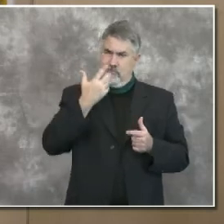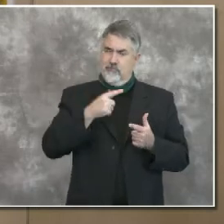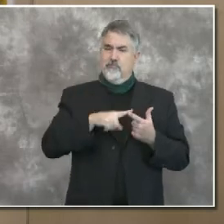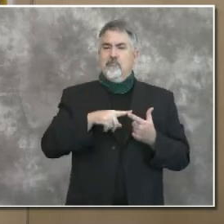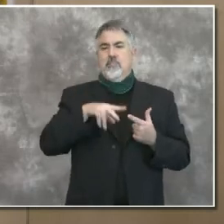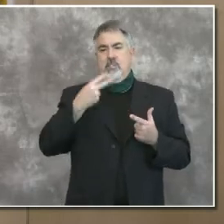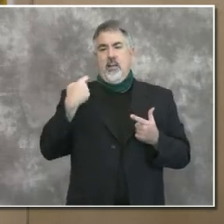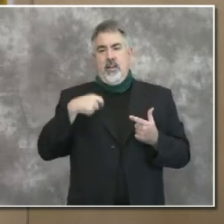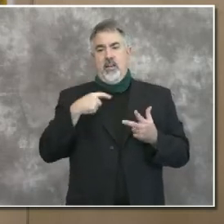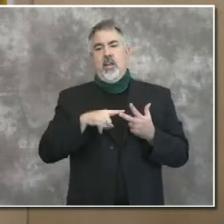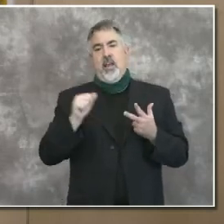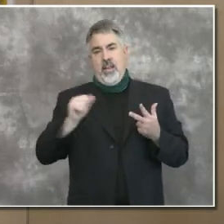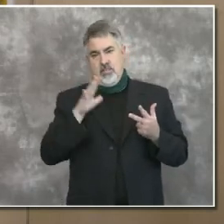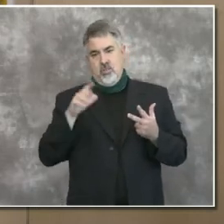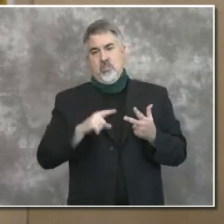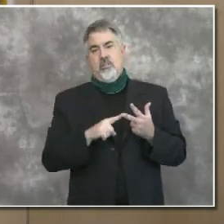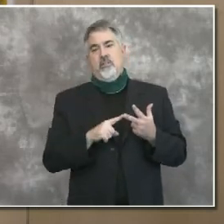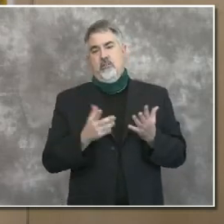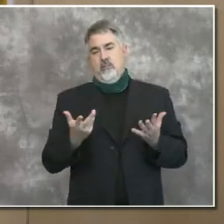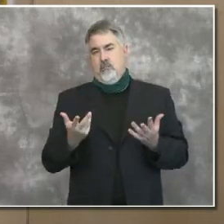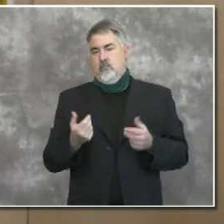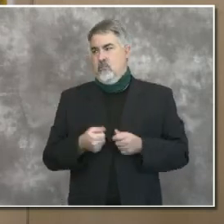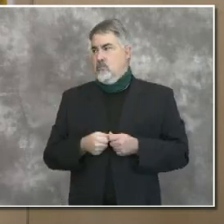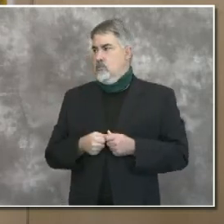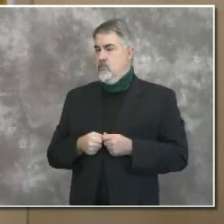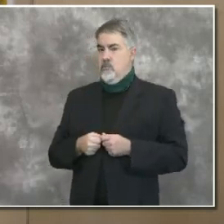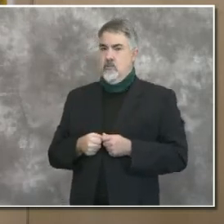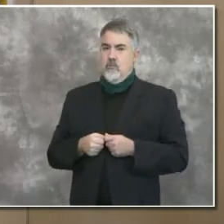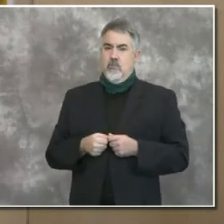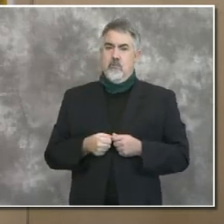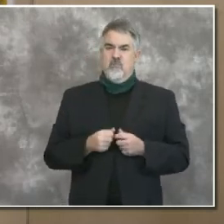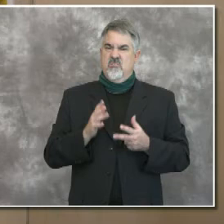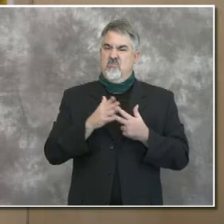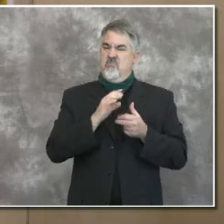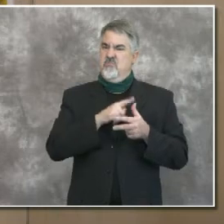three. And also, you asked about the